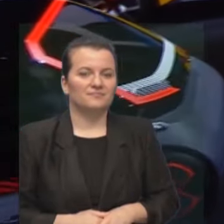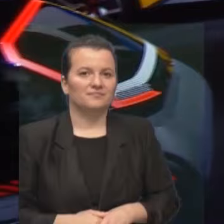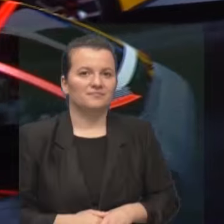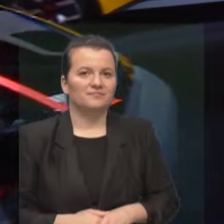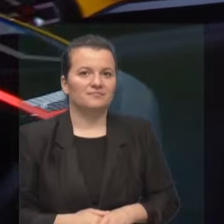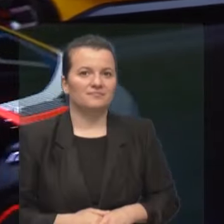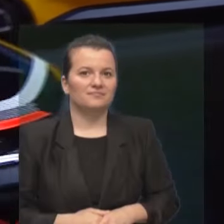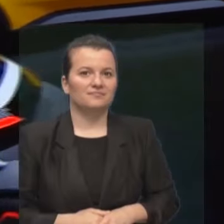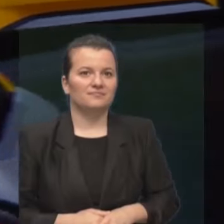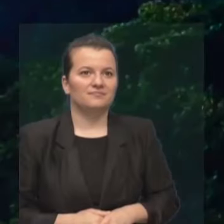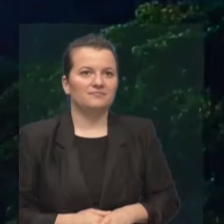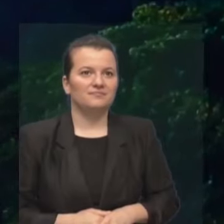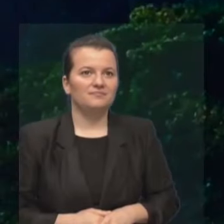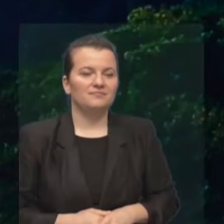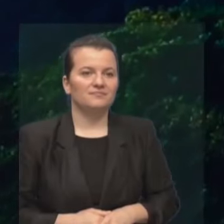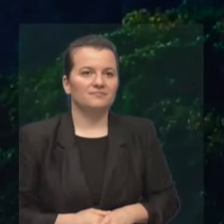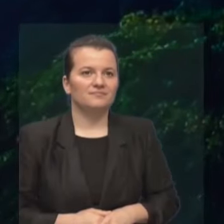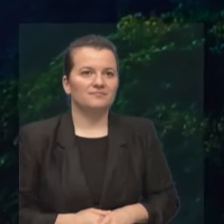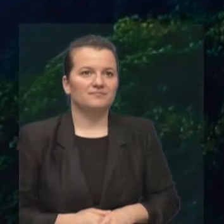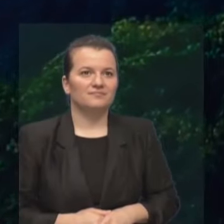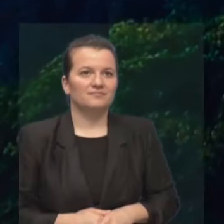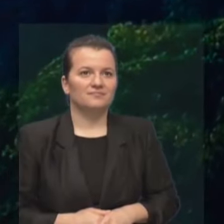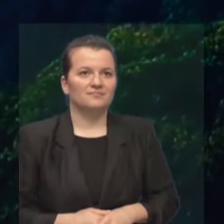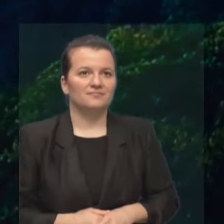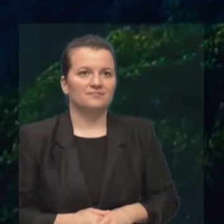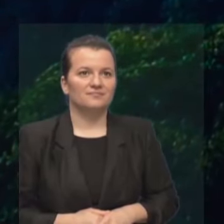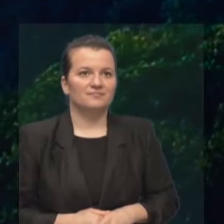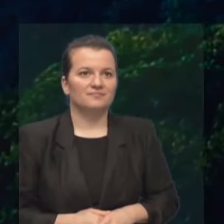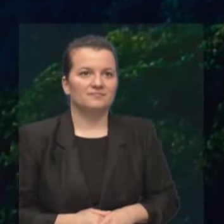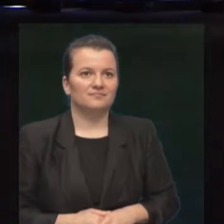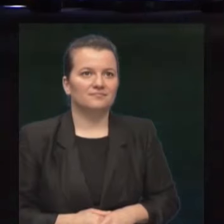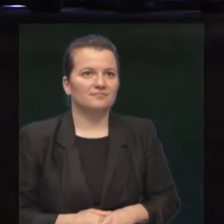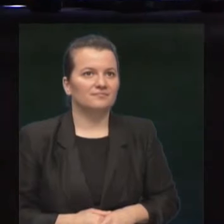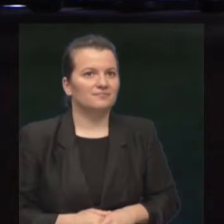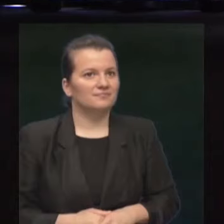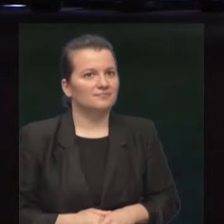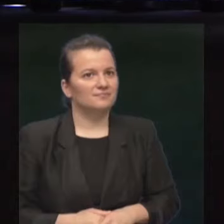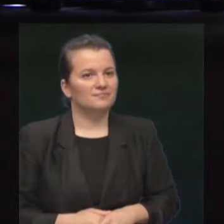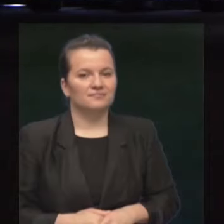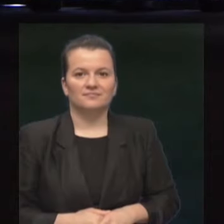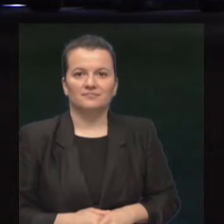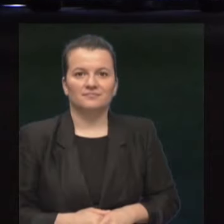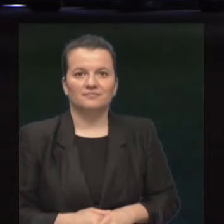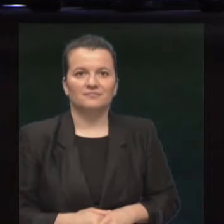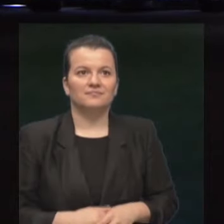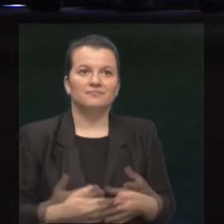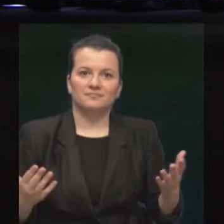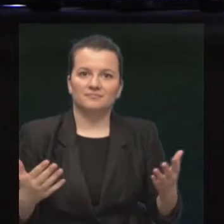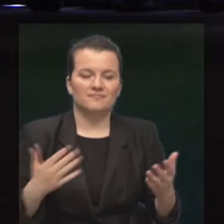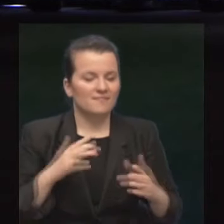Nous faisons battre we le are the driving heart of innovation so that mobility brings us closer